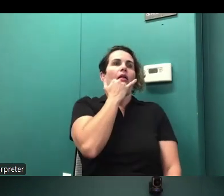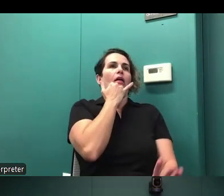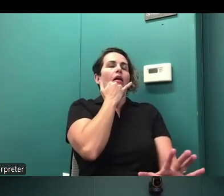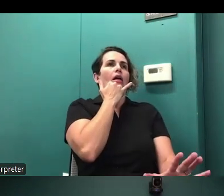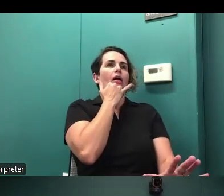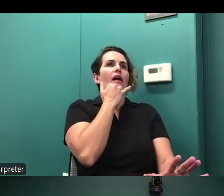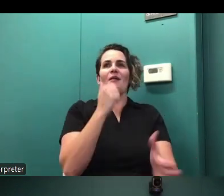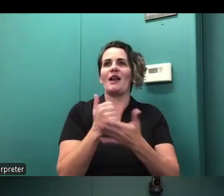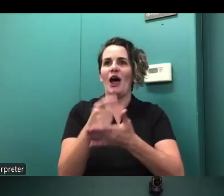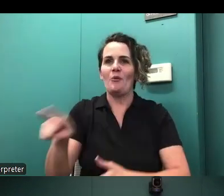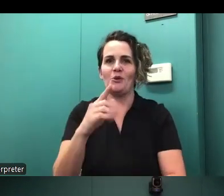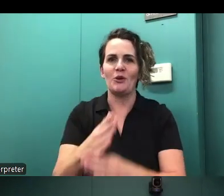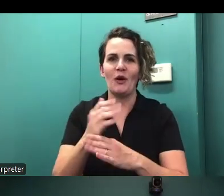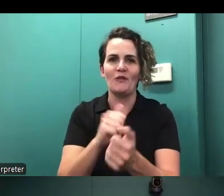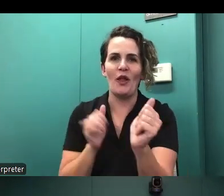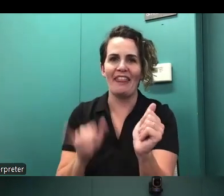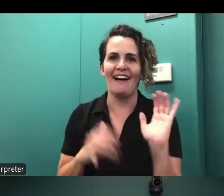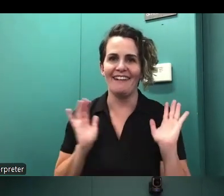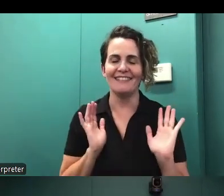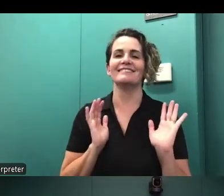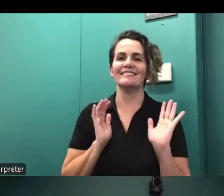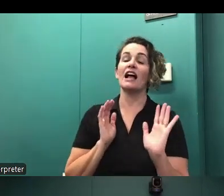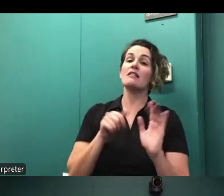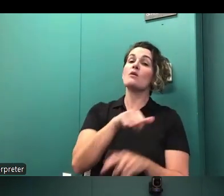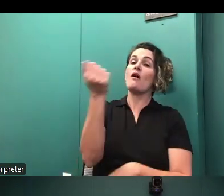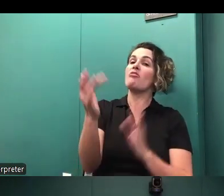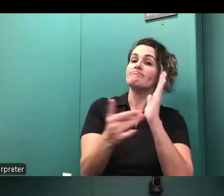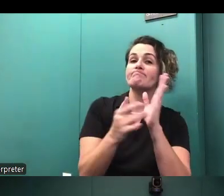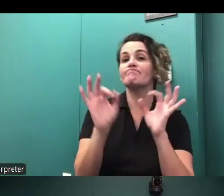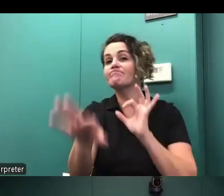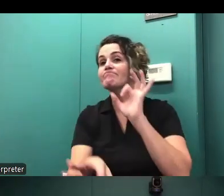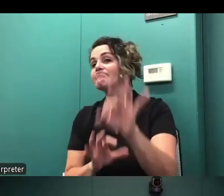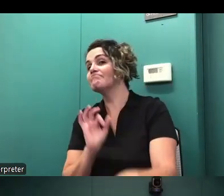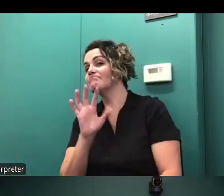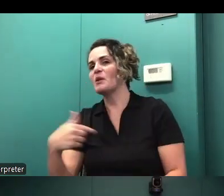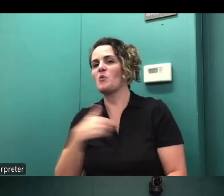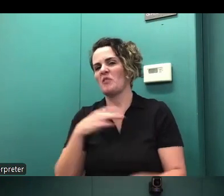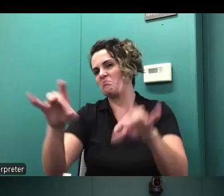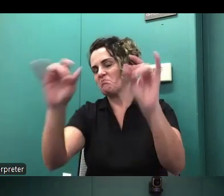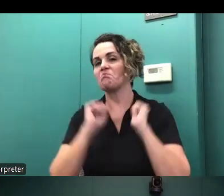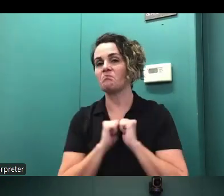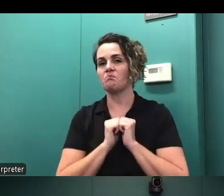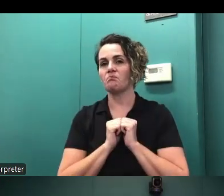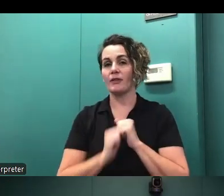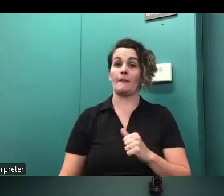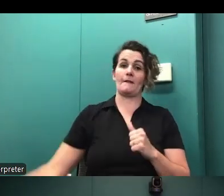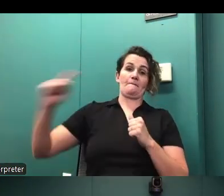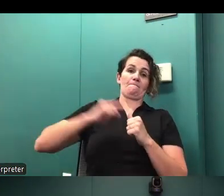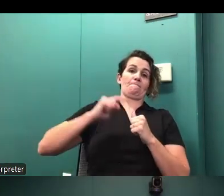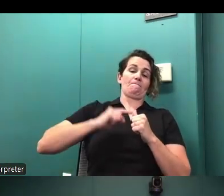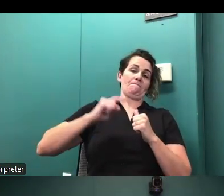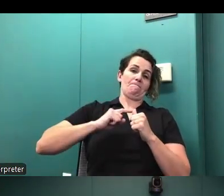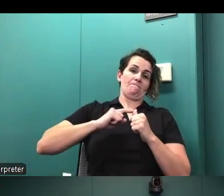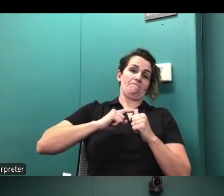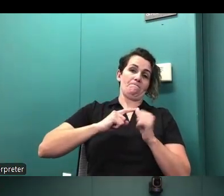And I'm going to help you from doing that on my forms. And then other tech tips we have learned. So the first one